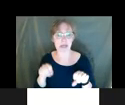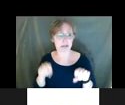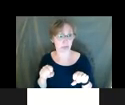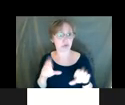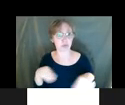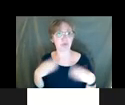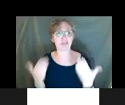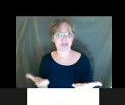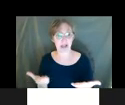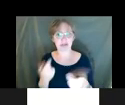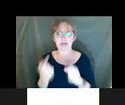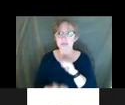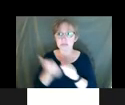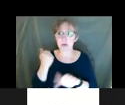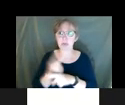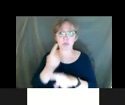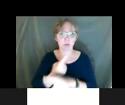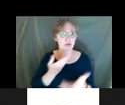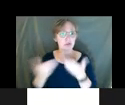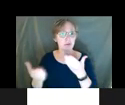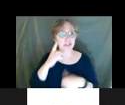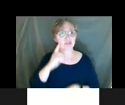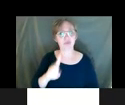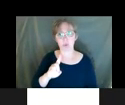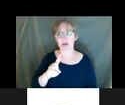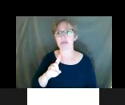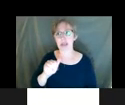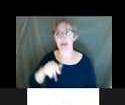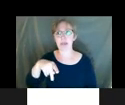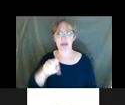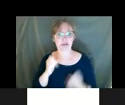services to protective services clients.